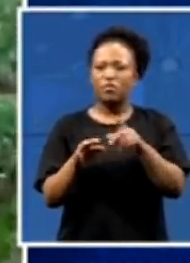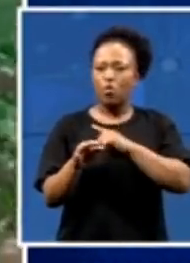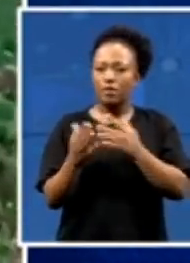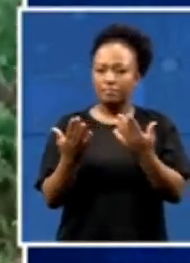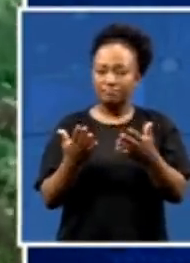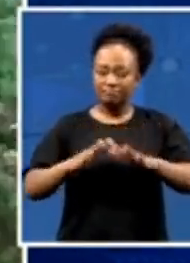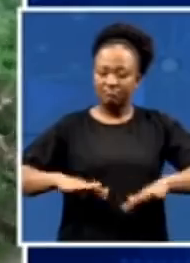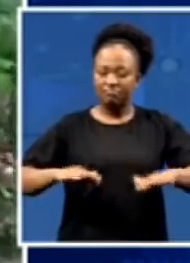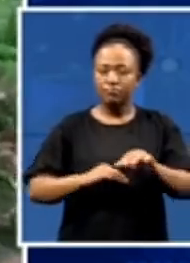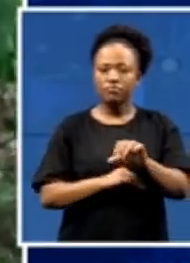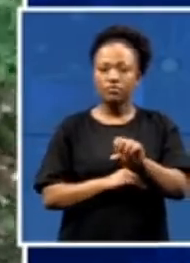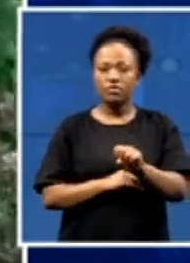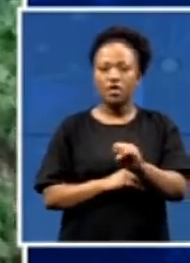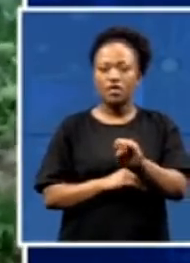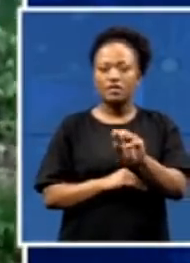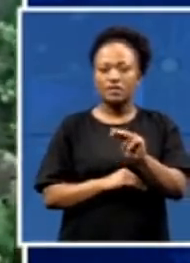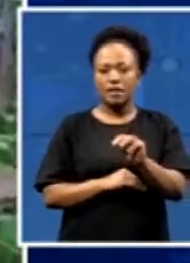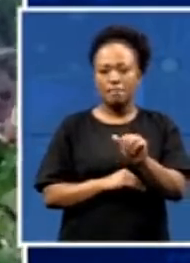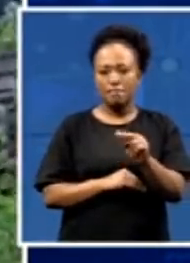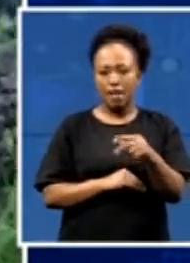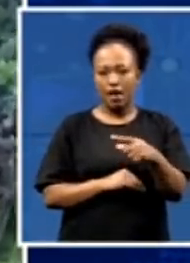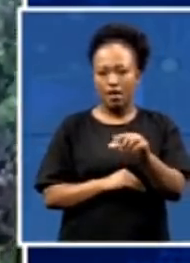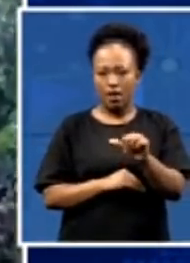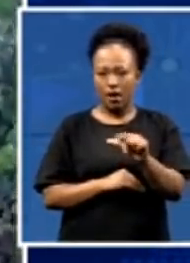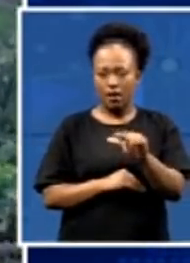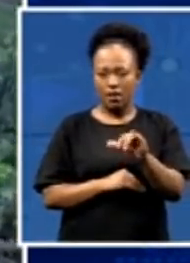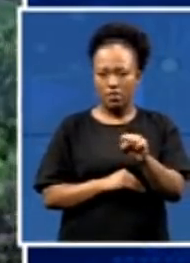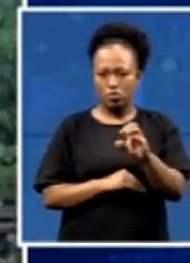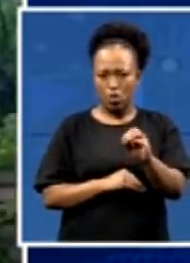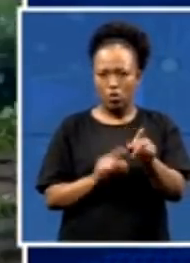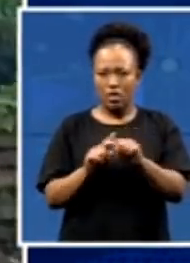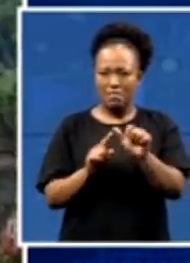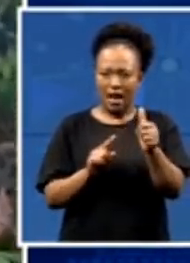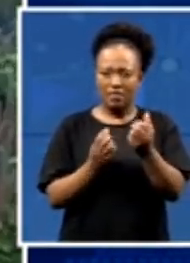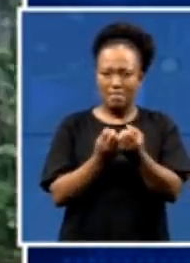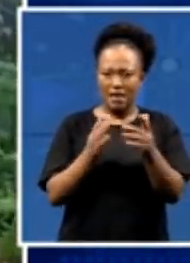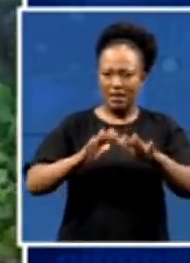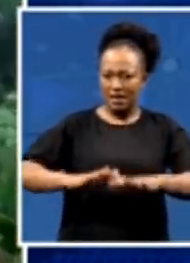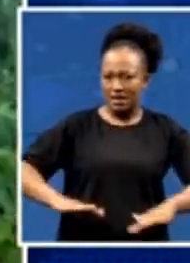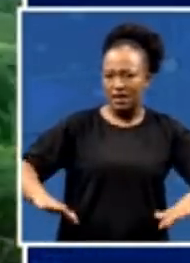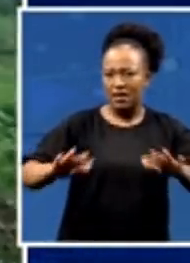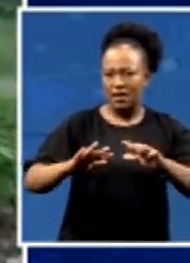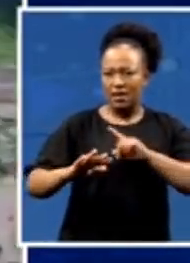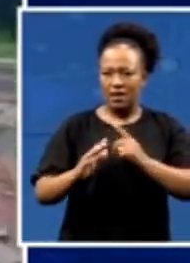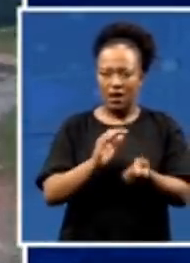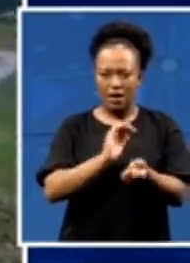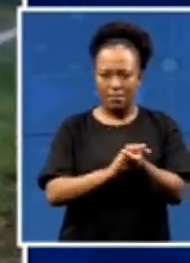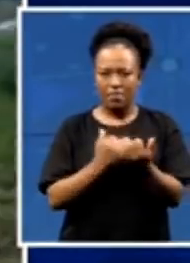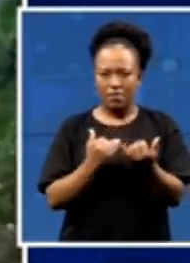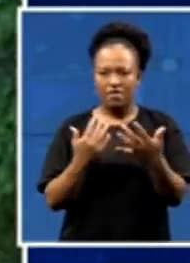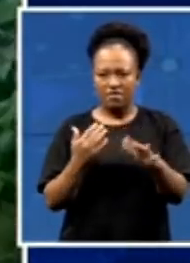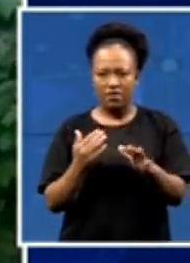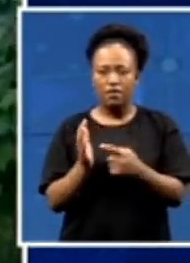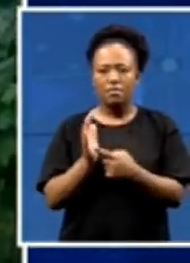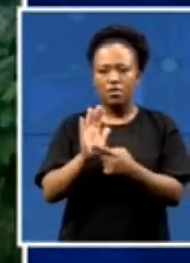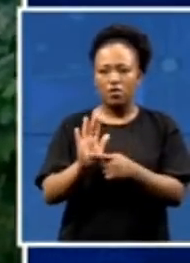And also there are also perhaps many other incidents that are currently happening. As I told you that earlier, though, I'm also locked out. I